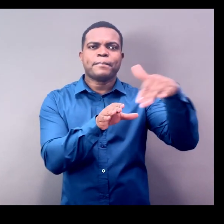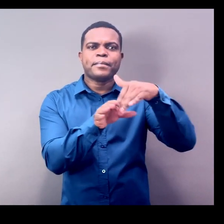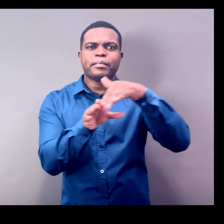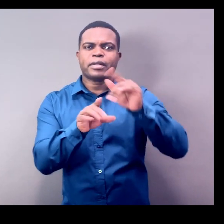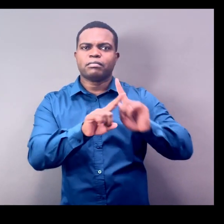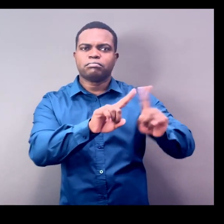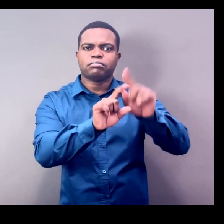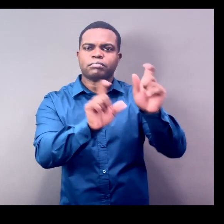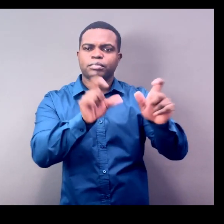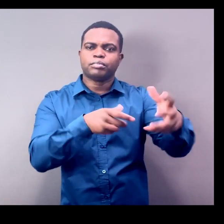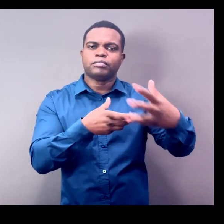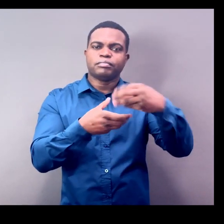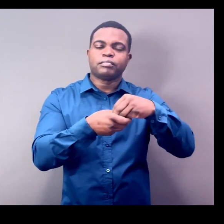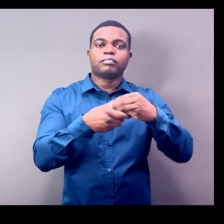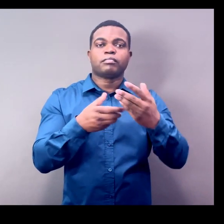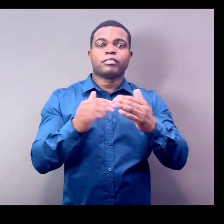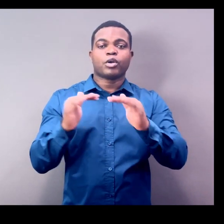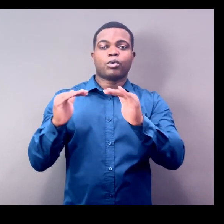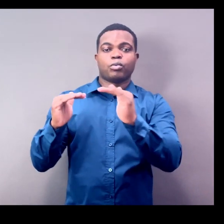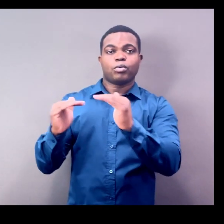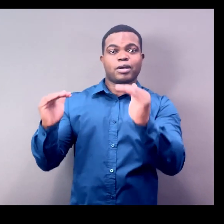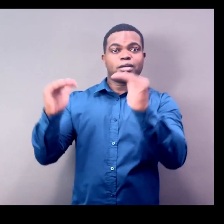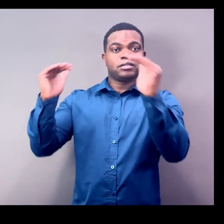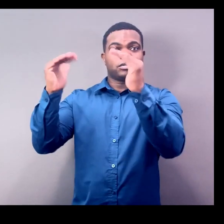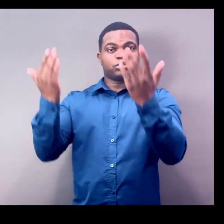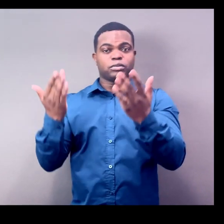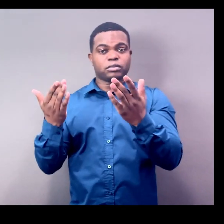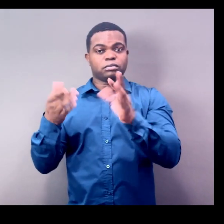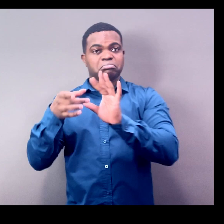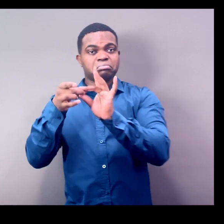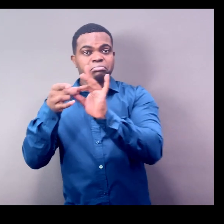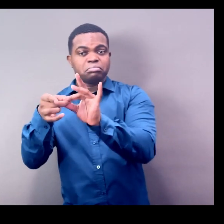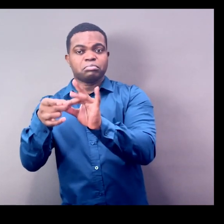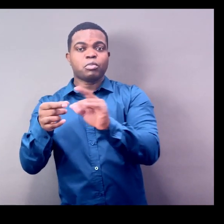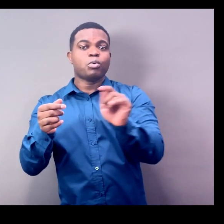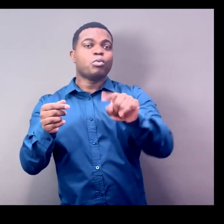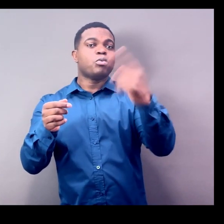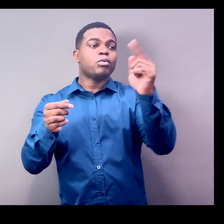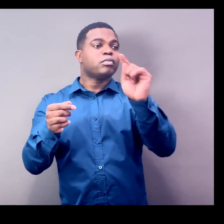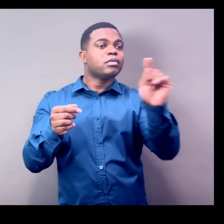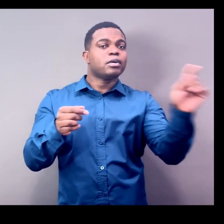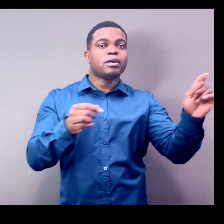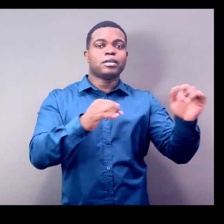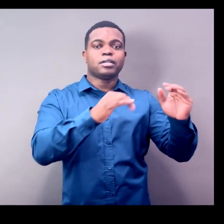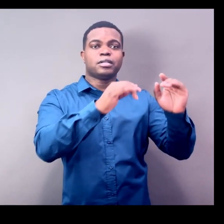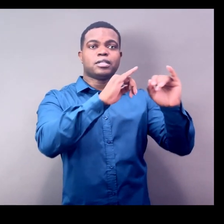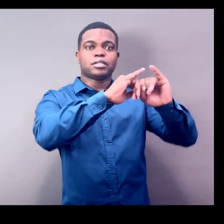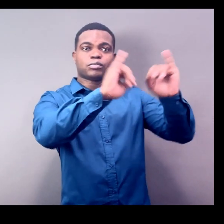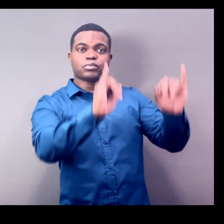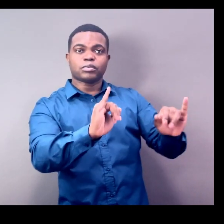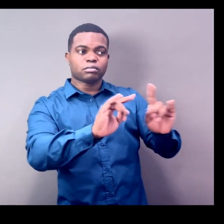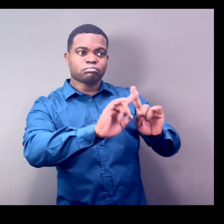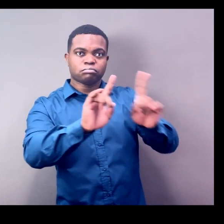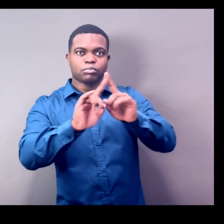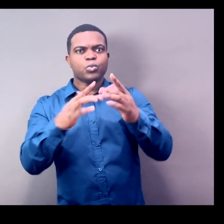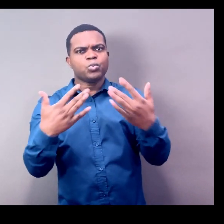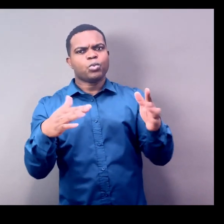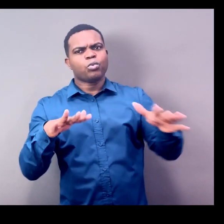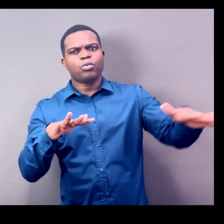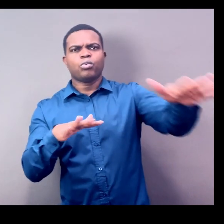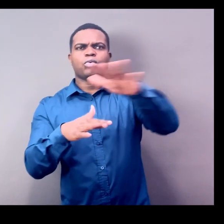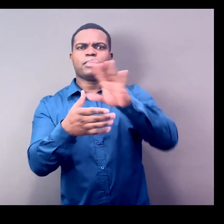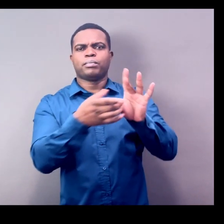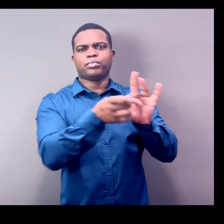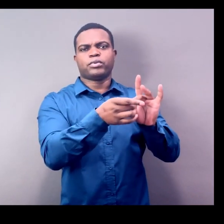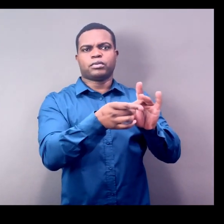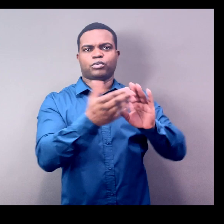community members, organizations that you are working with, and other institutions that are important